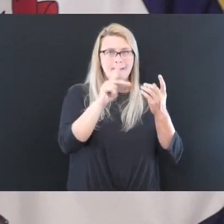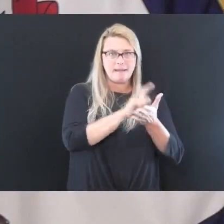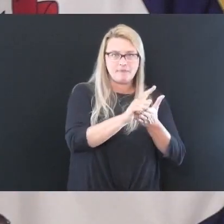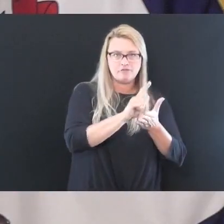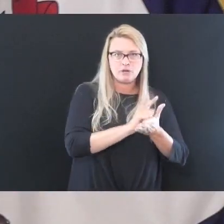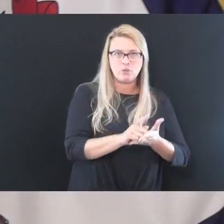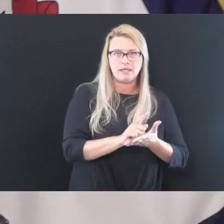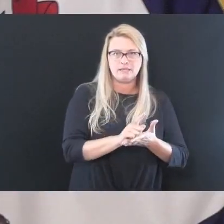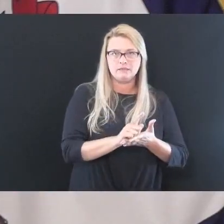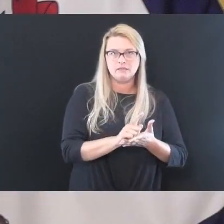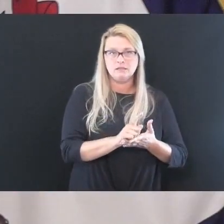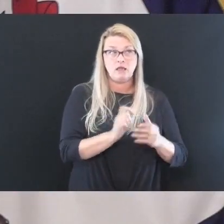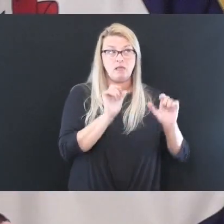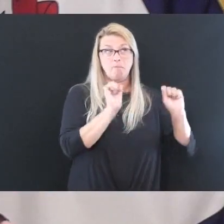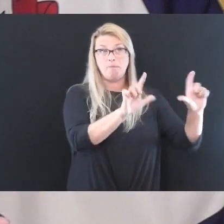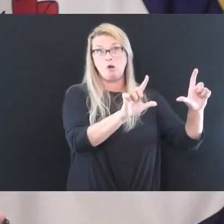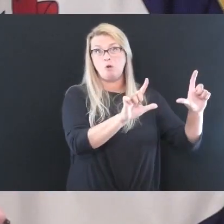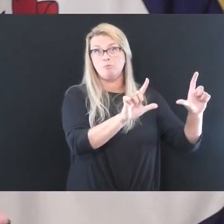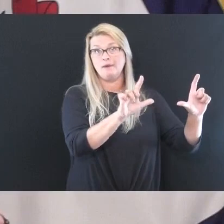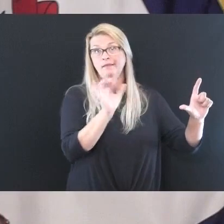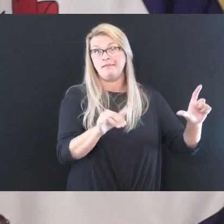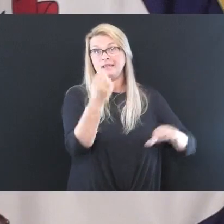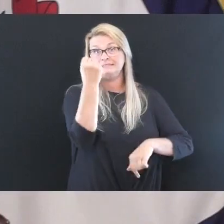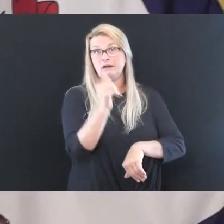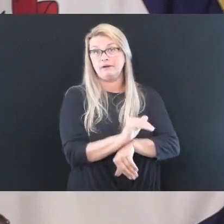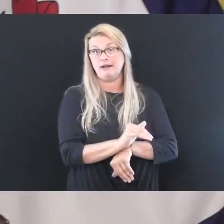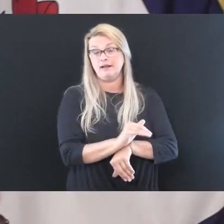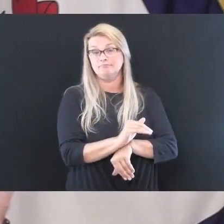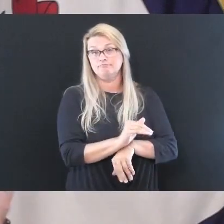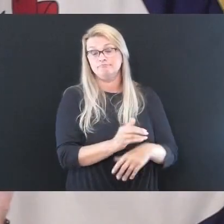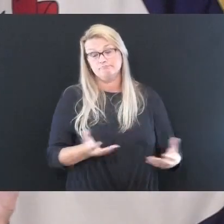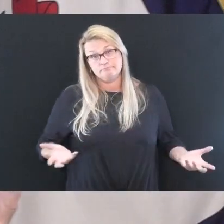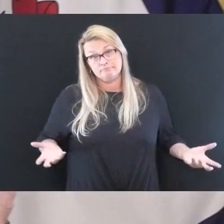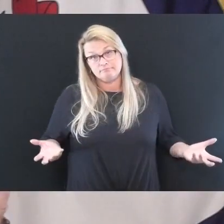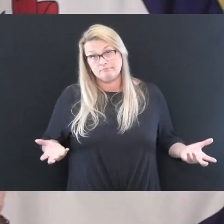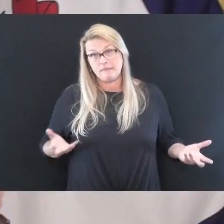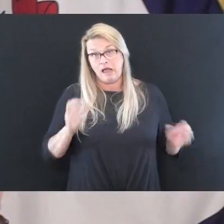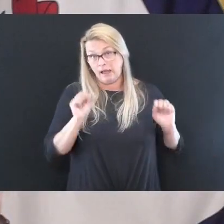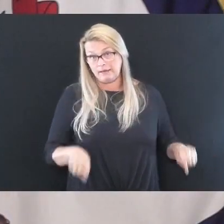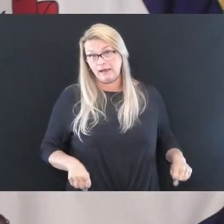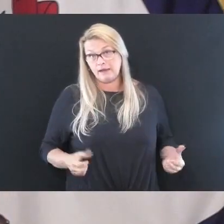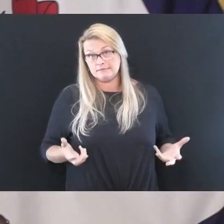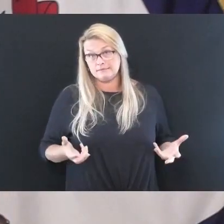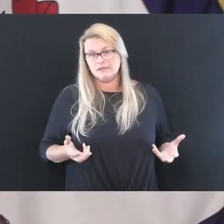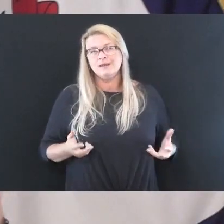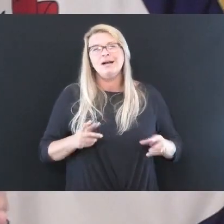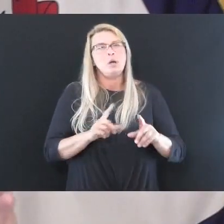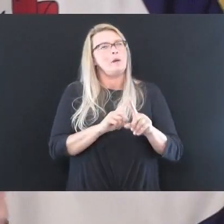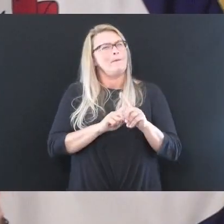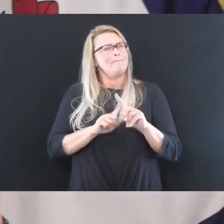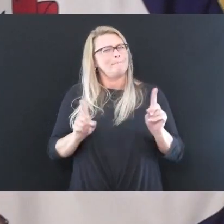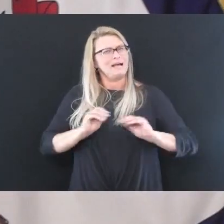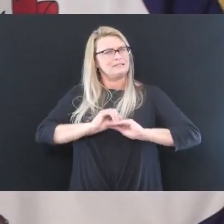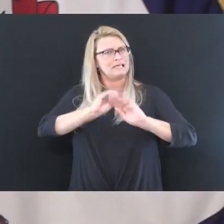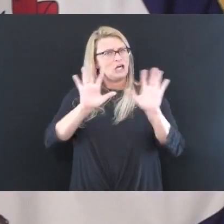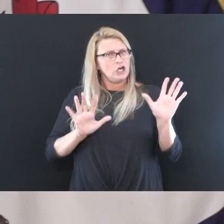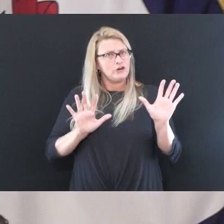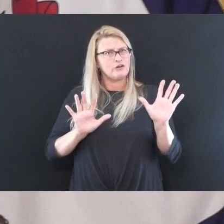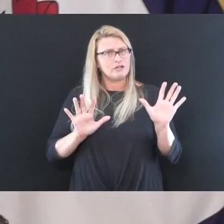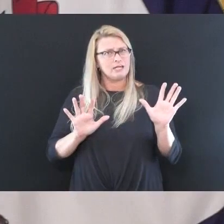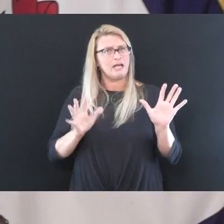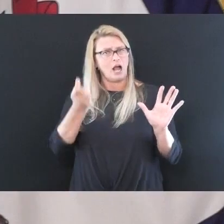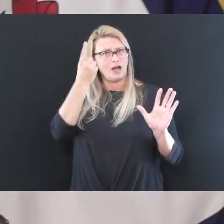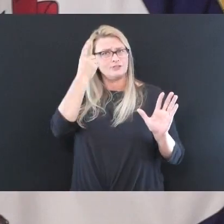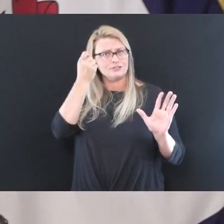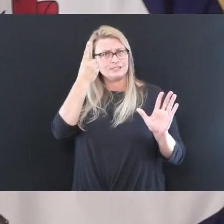week, and boom, that comes out on Saturday night. Now, but in an effort of complete transparency of what